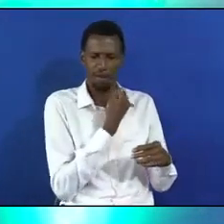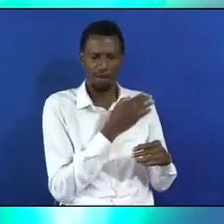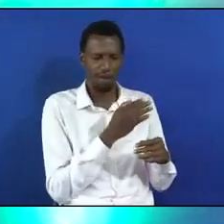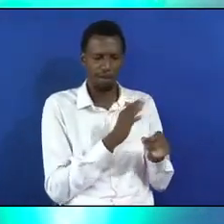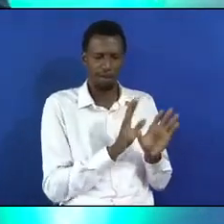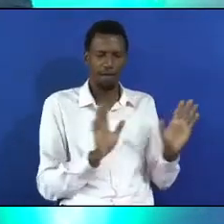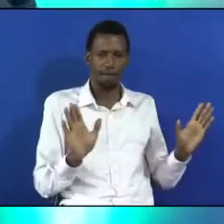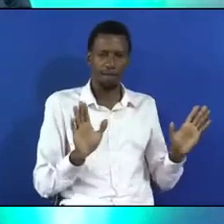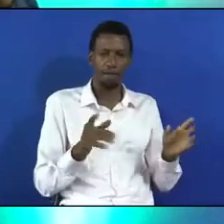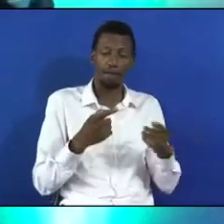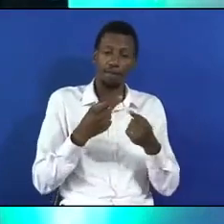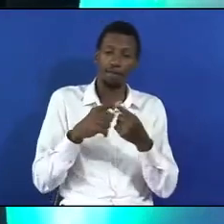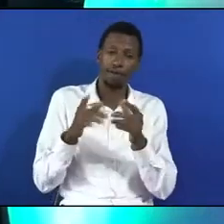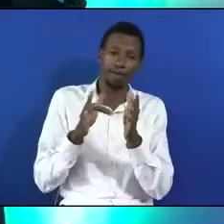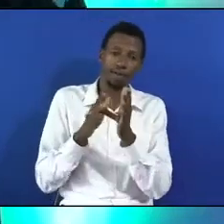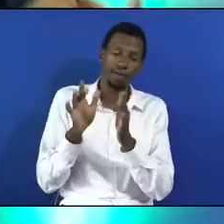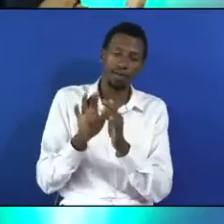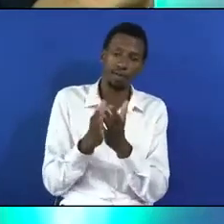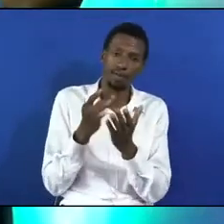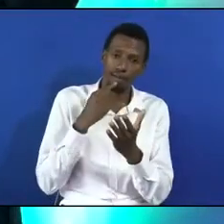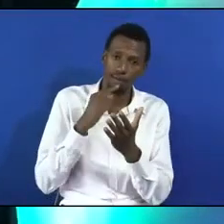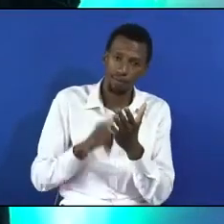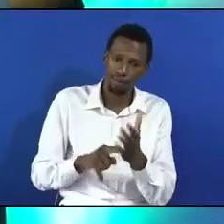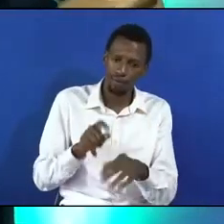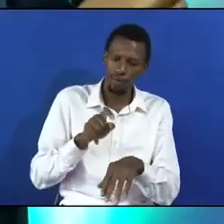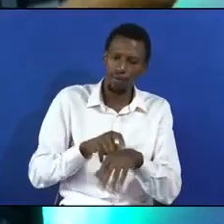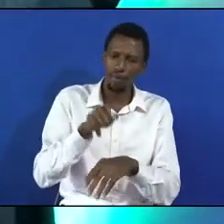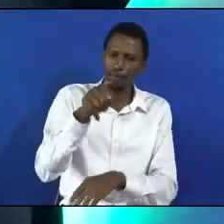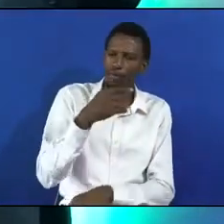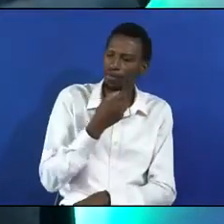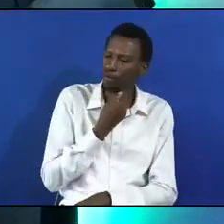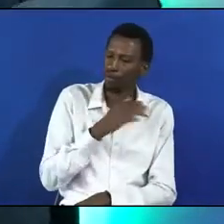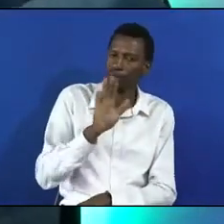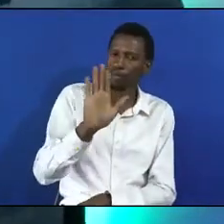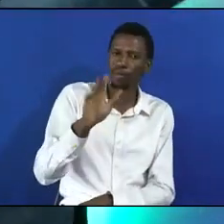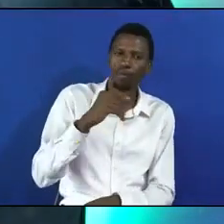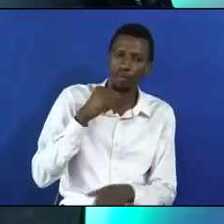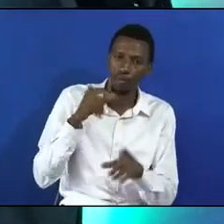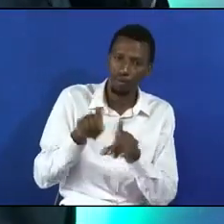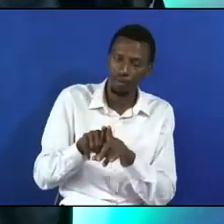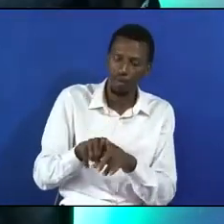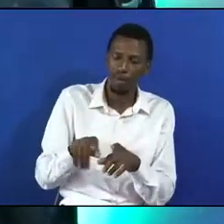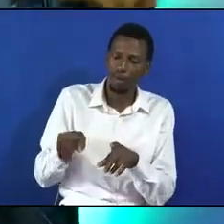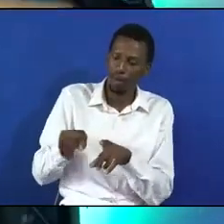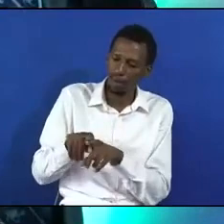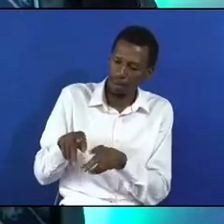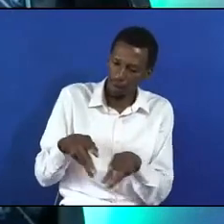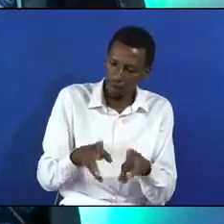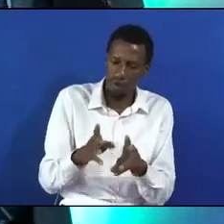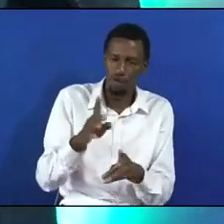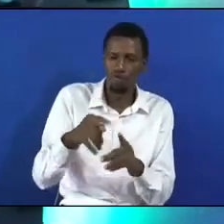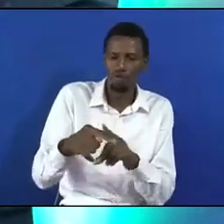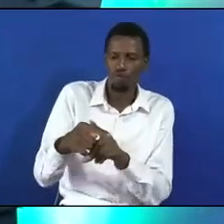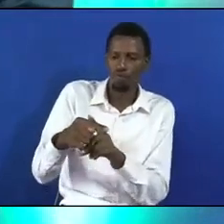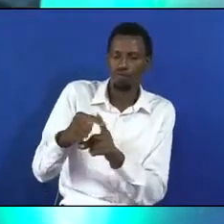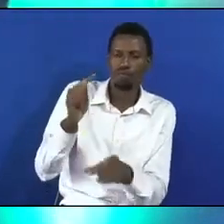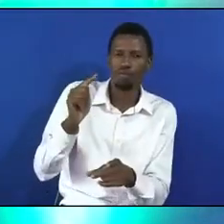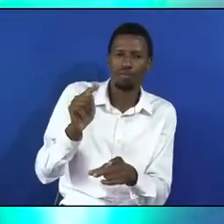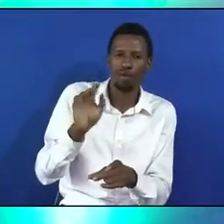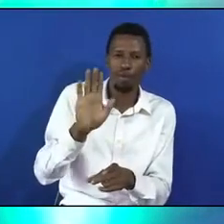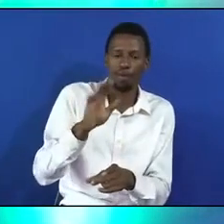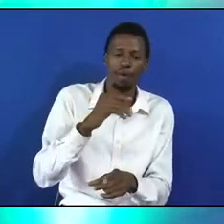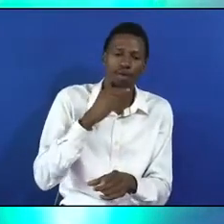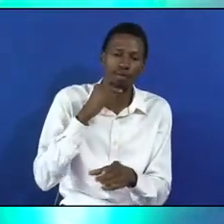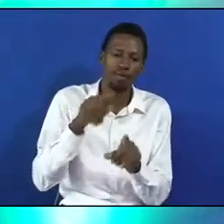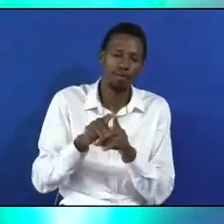us that when you hate your brother is as well as you have killed your brother. So you have no